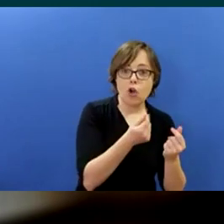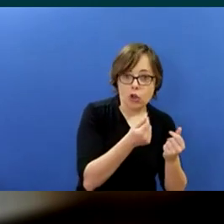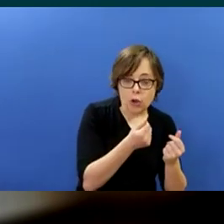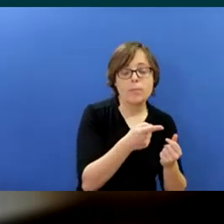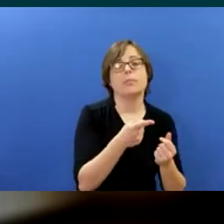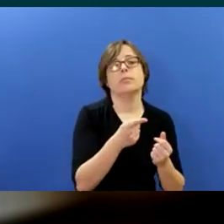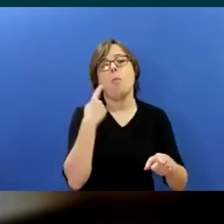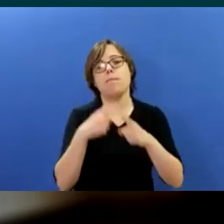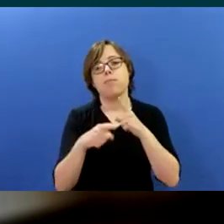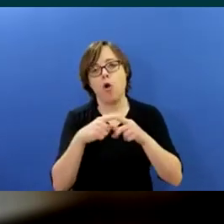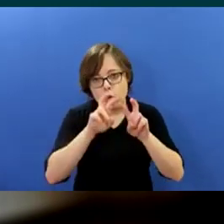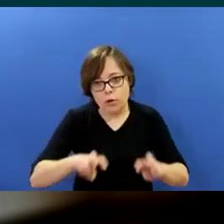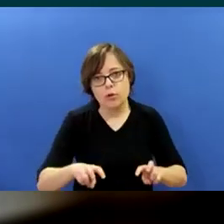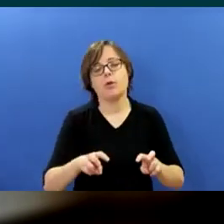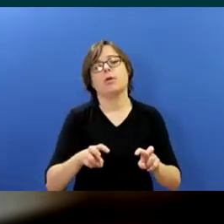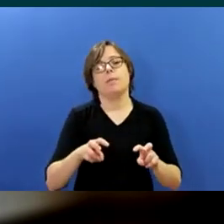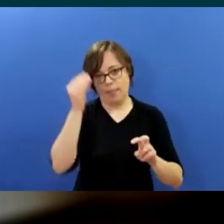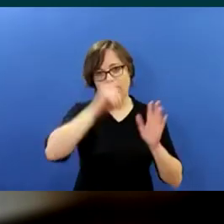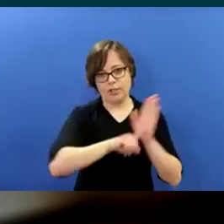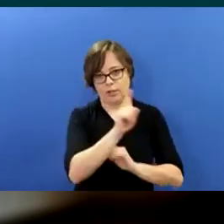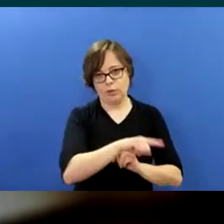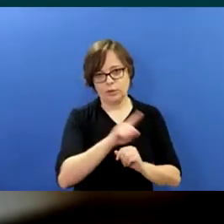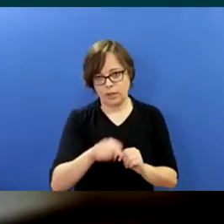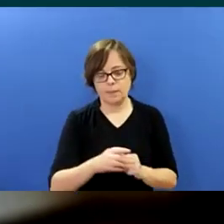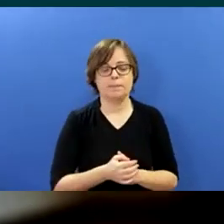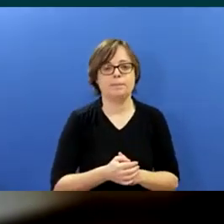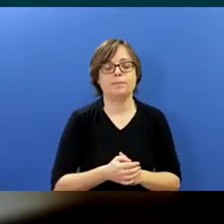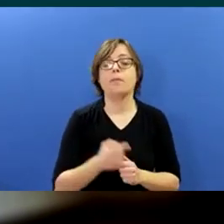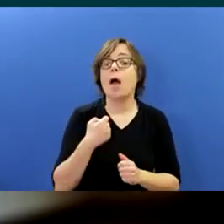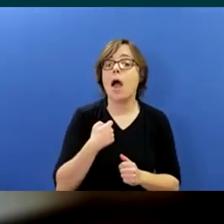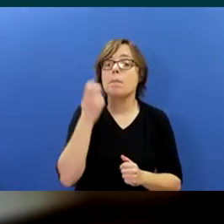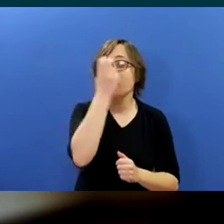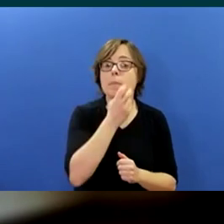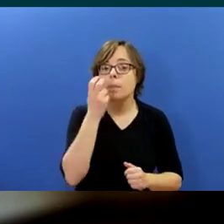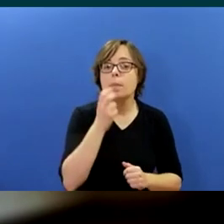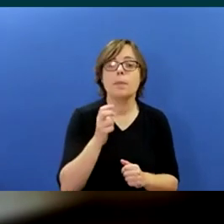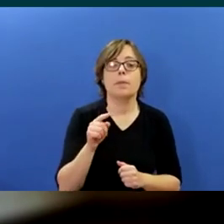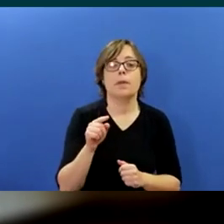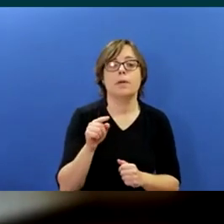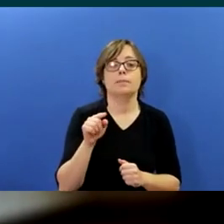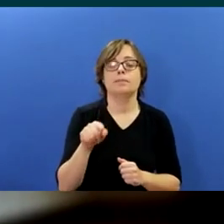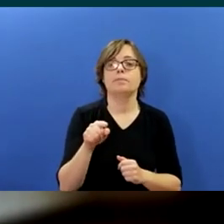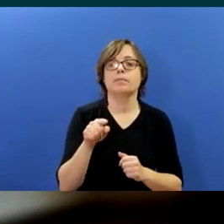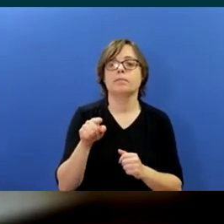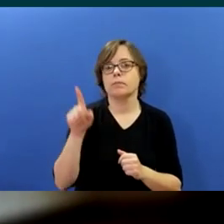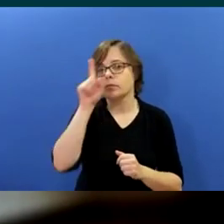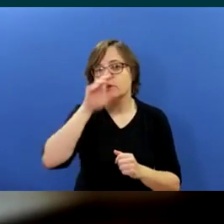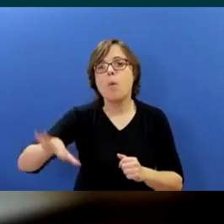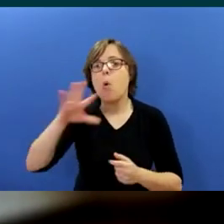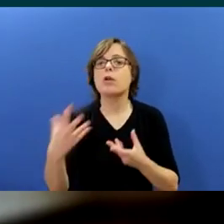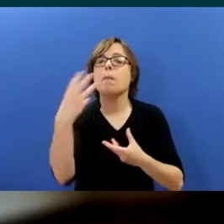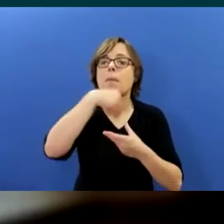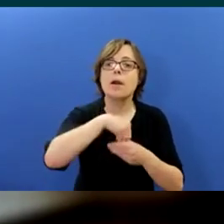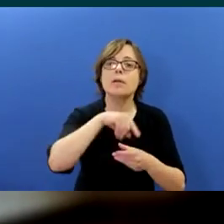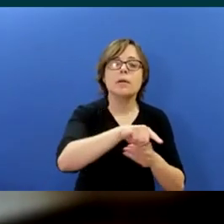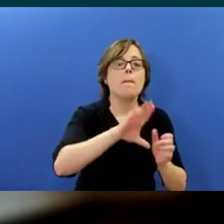the world of citizen involvement within urban planning projects through my work with the